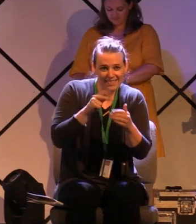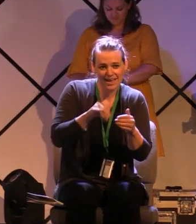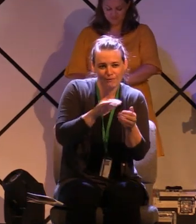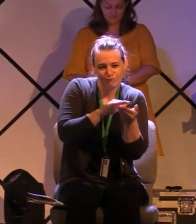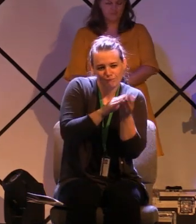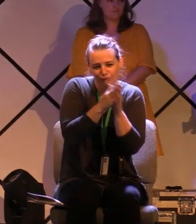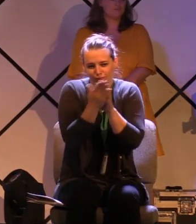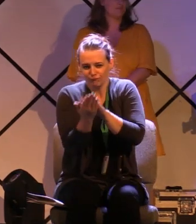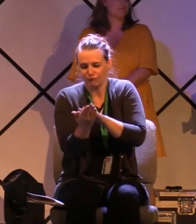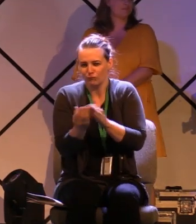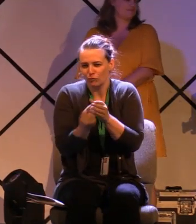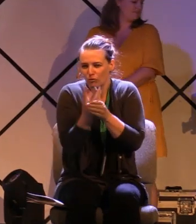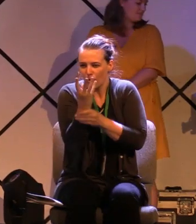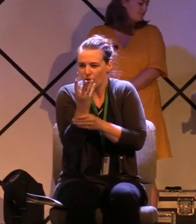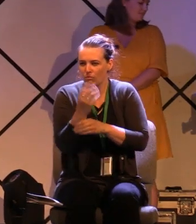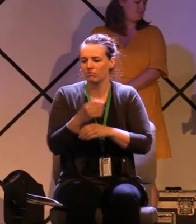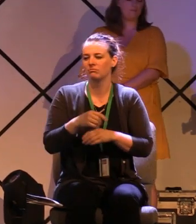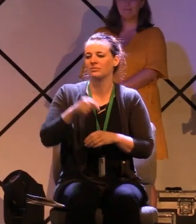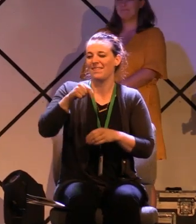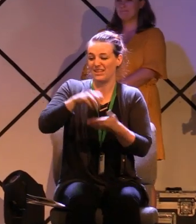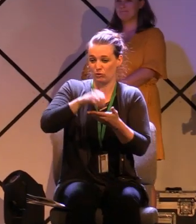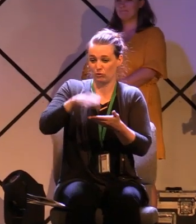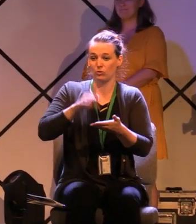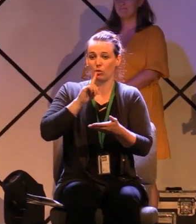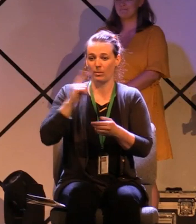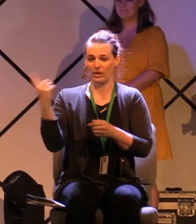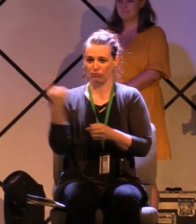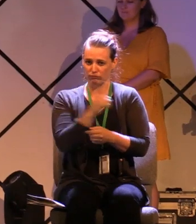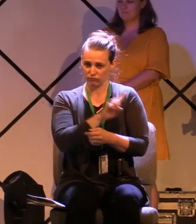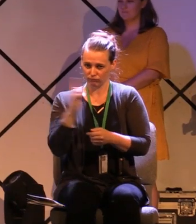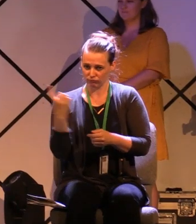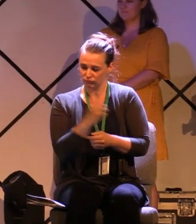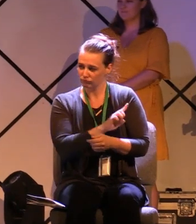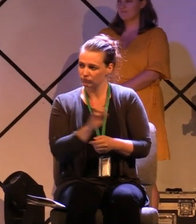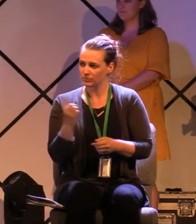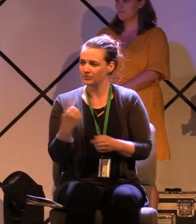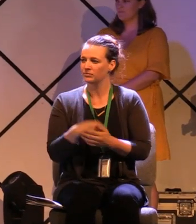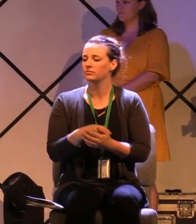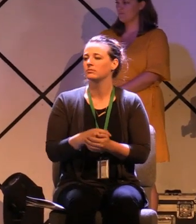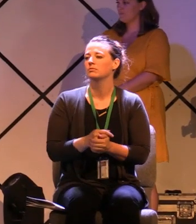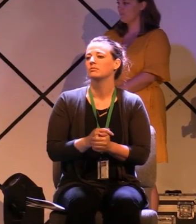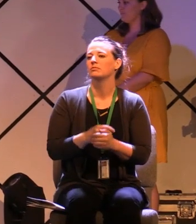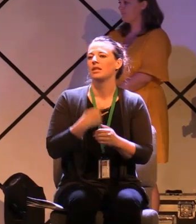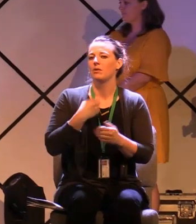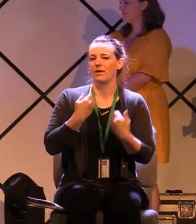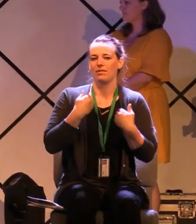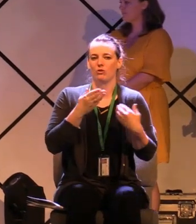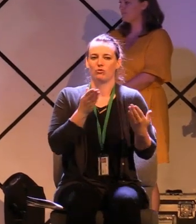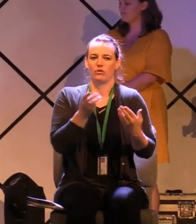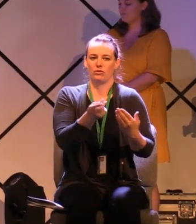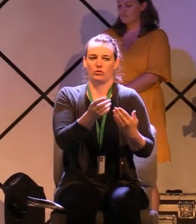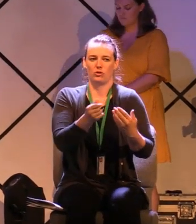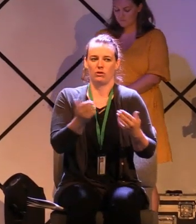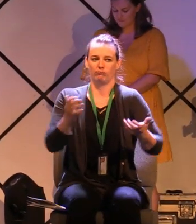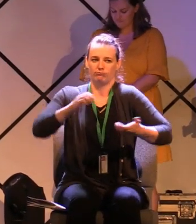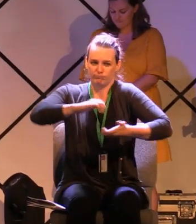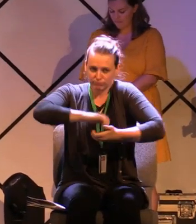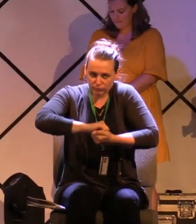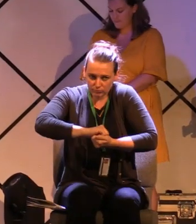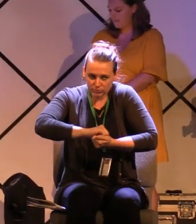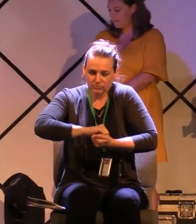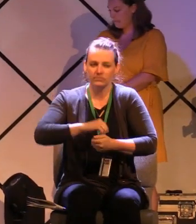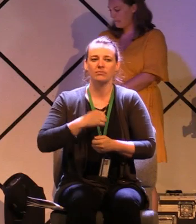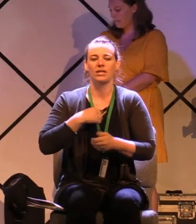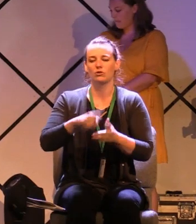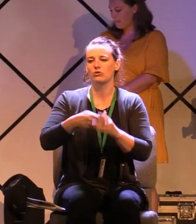transformation. As these students cross the stage and have the leash of their service dog passed to them, they are just starting their journey with